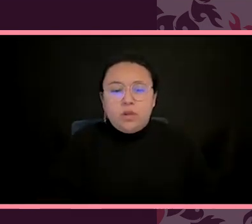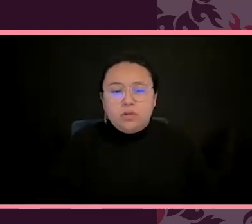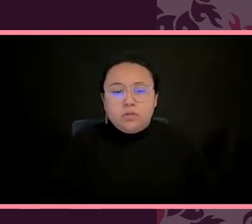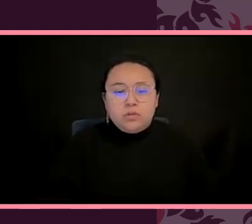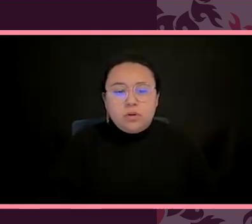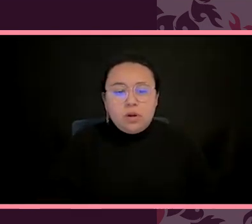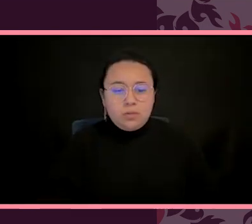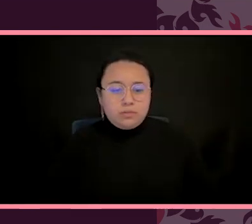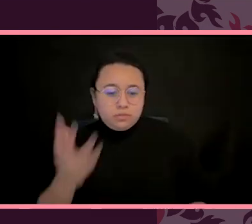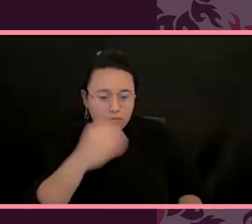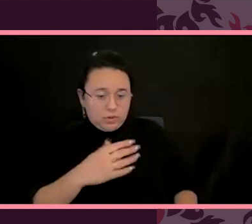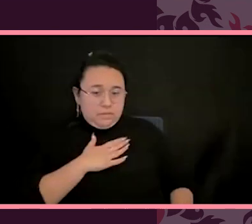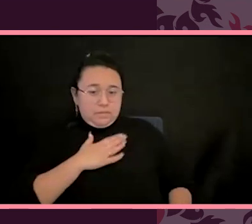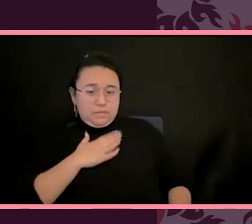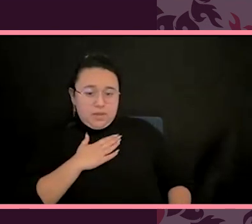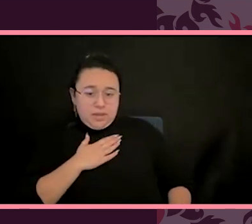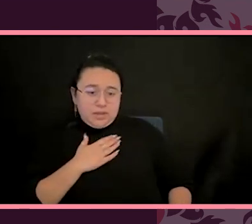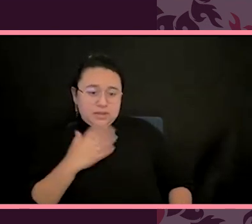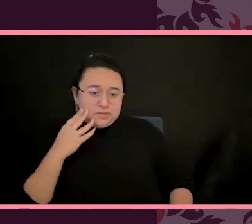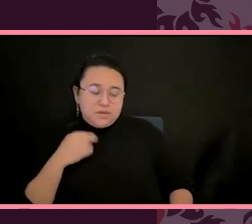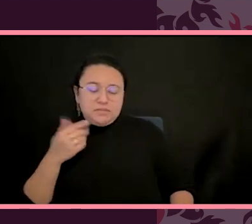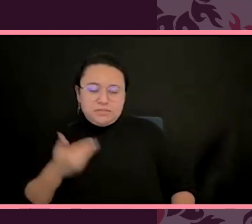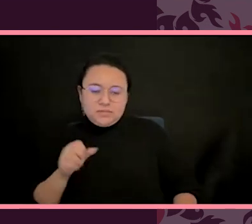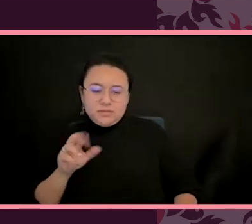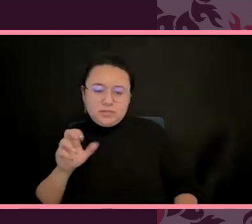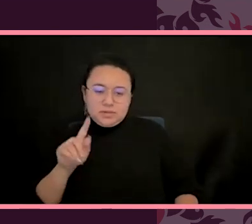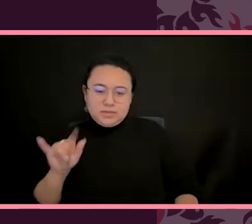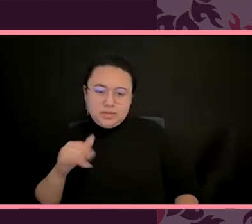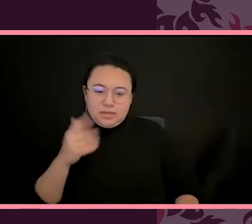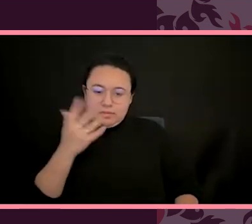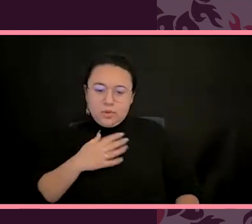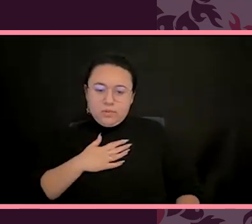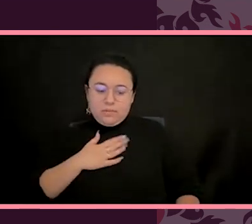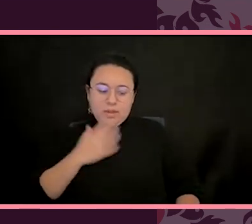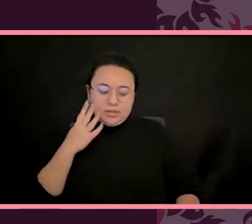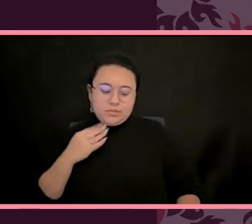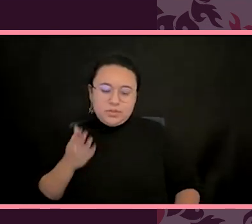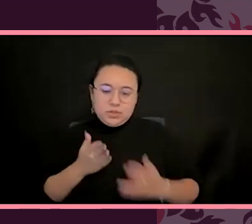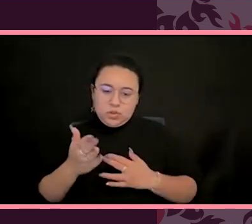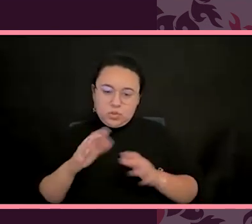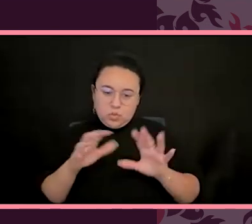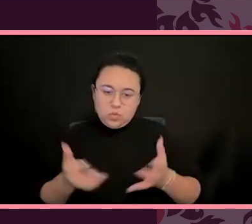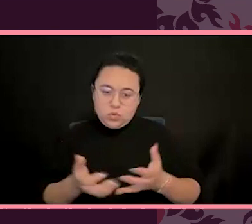The beauty of my experience? I'm sorry, this is Serenity. The beauty of my experience moving through the world.